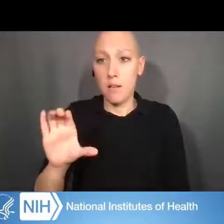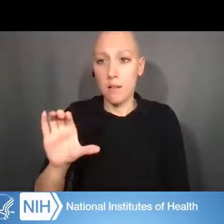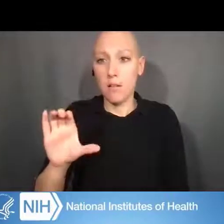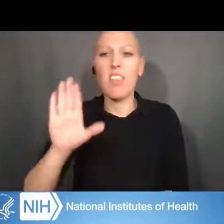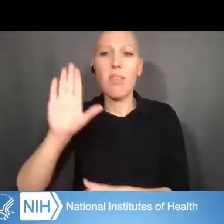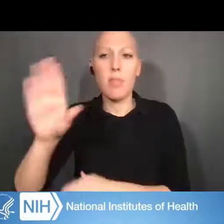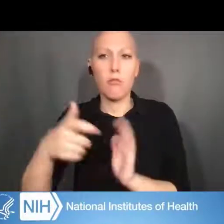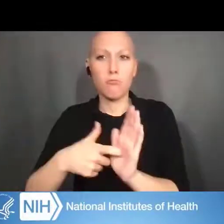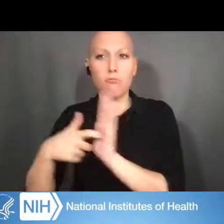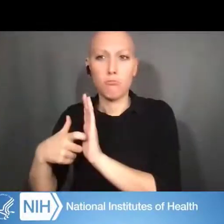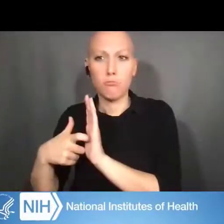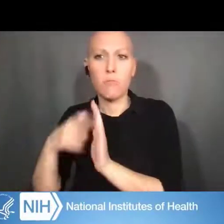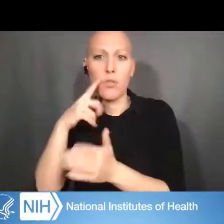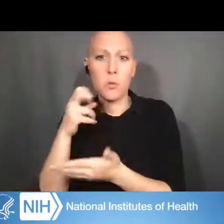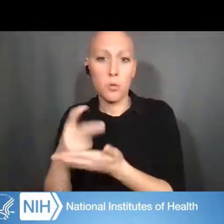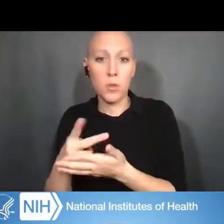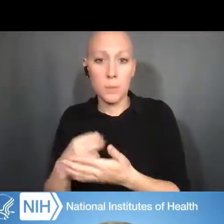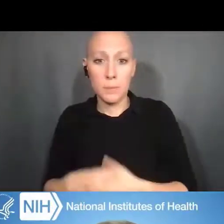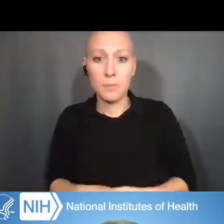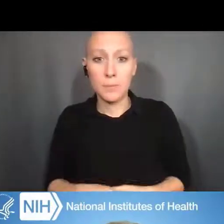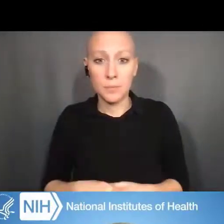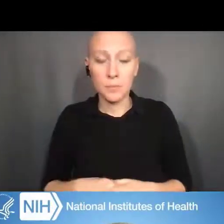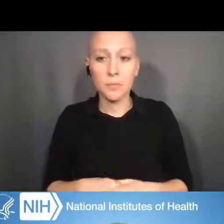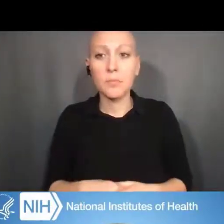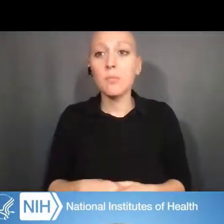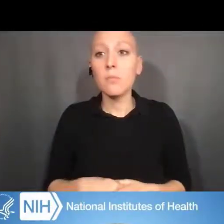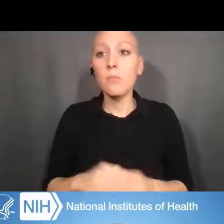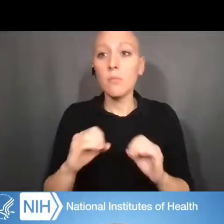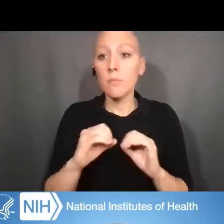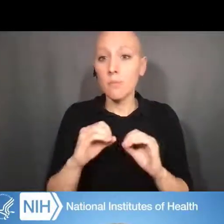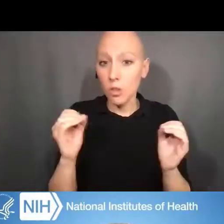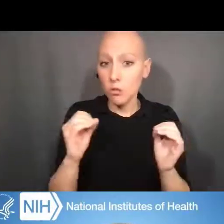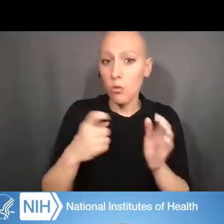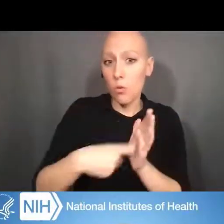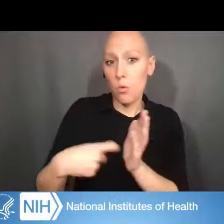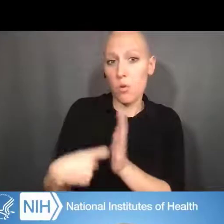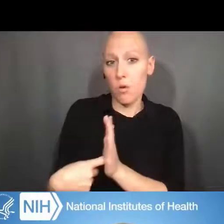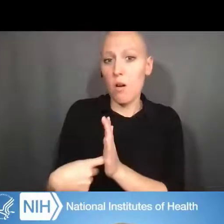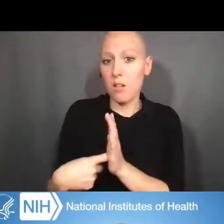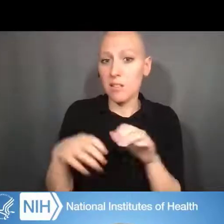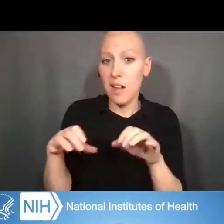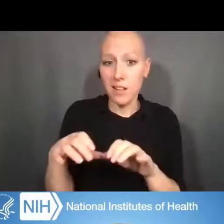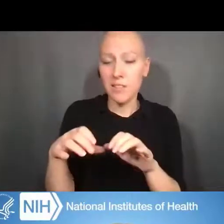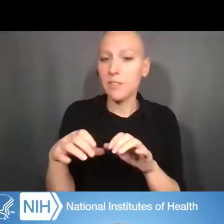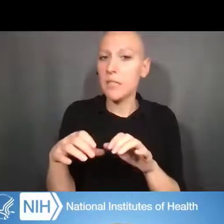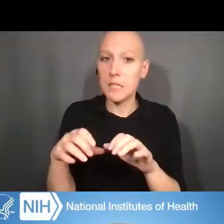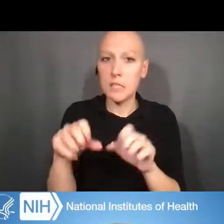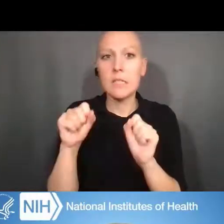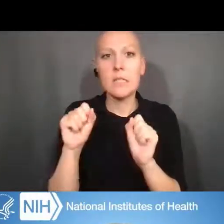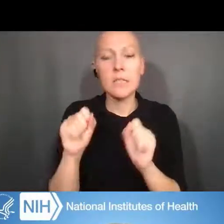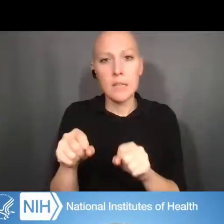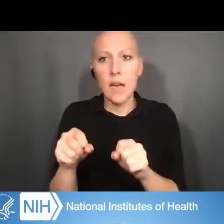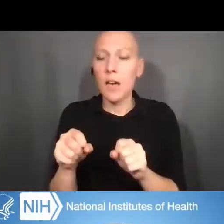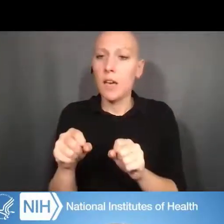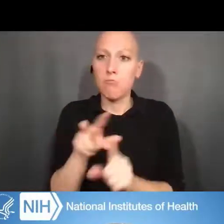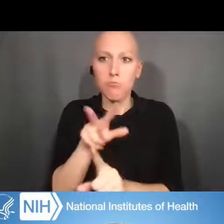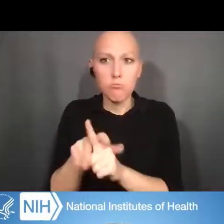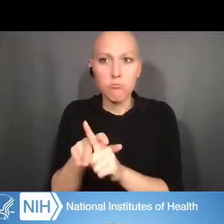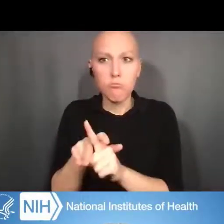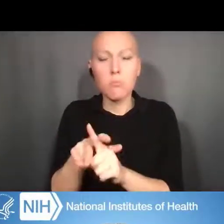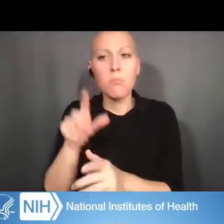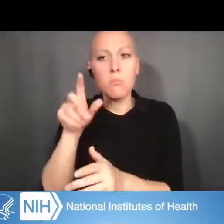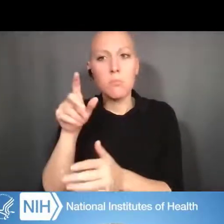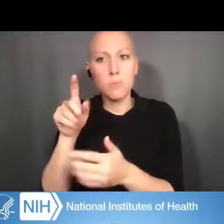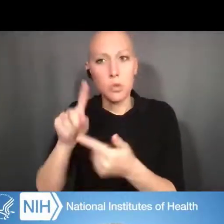And absolutely no cost for activities with live vertebrate animals may be charged to the grant until